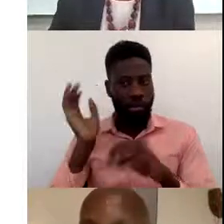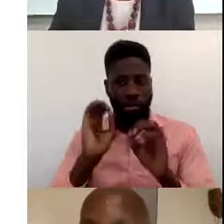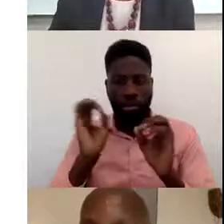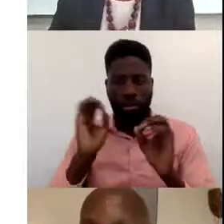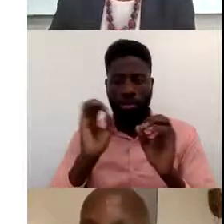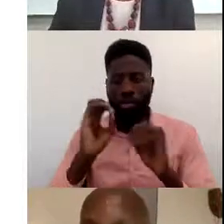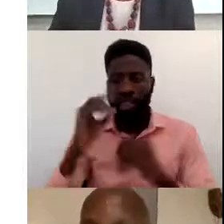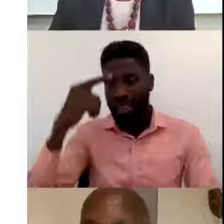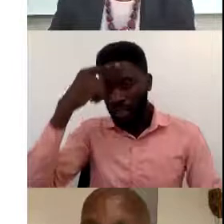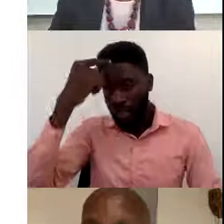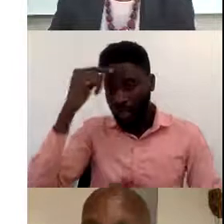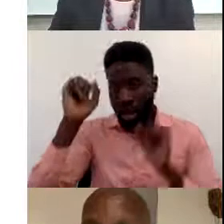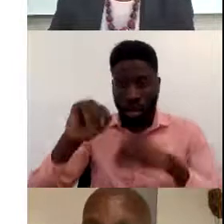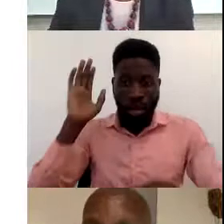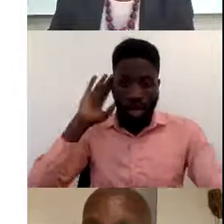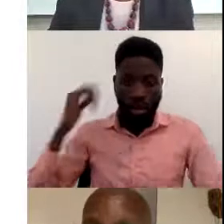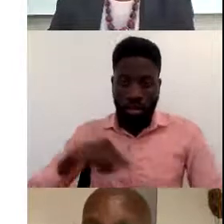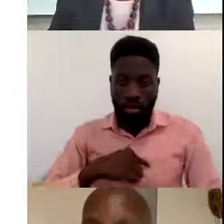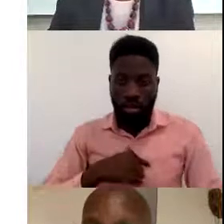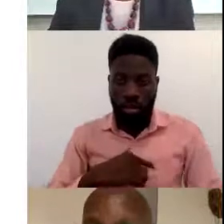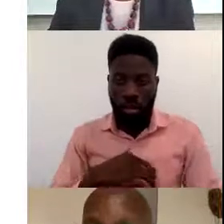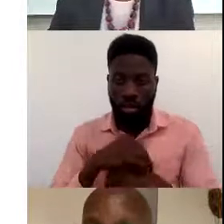Steve, can you hear us?